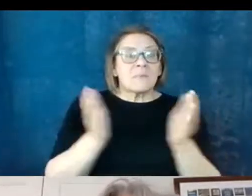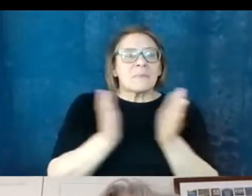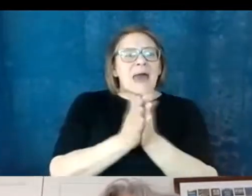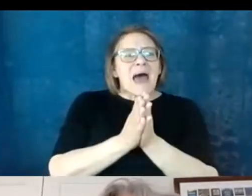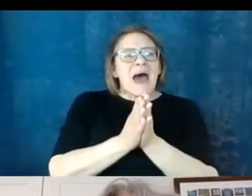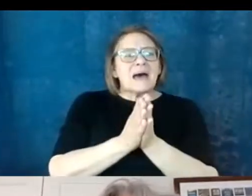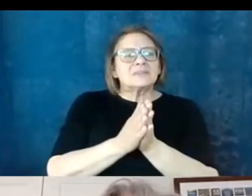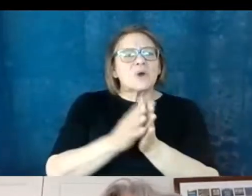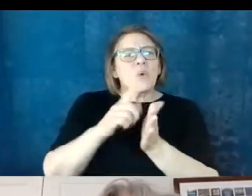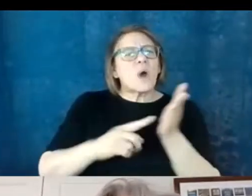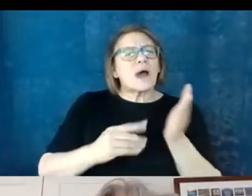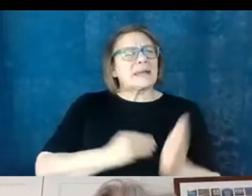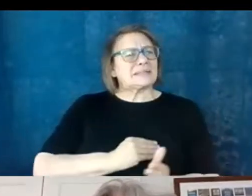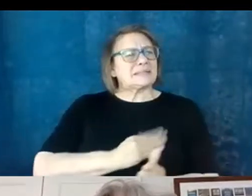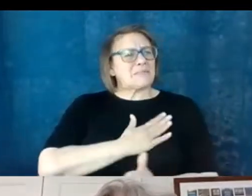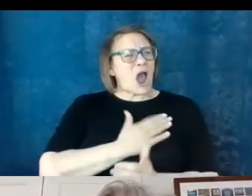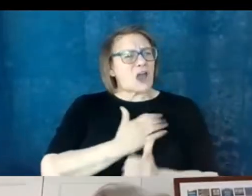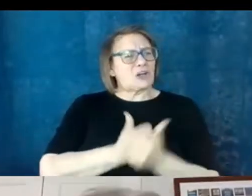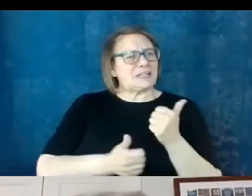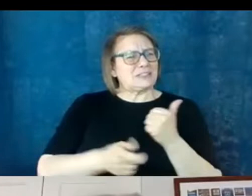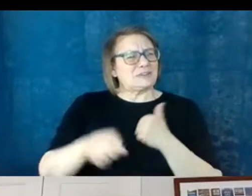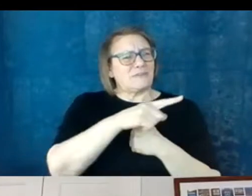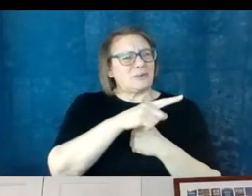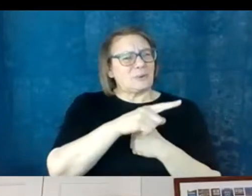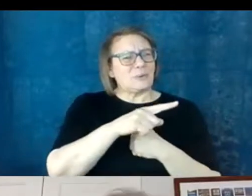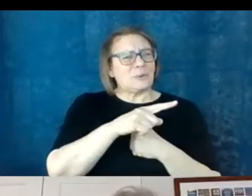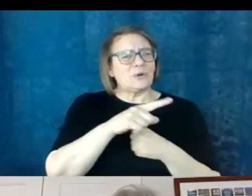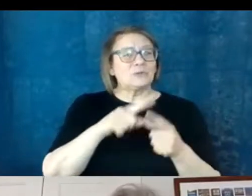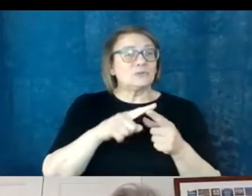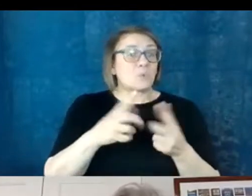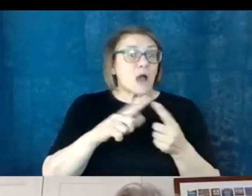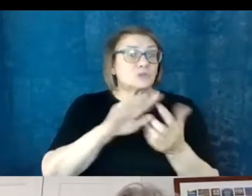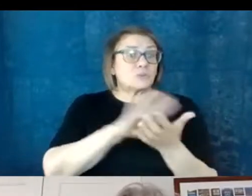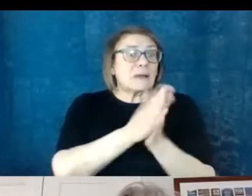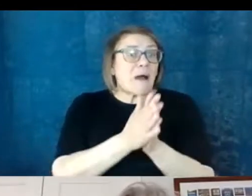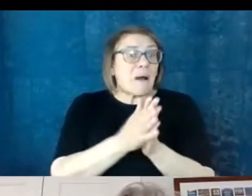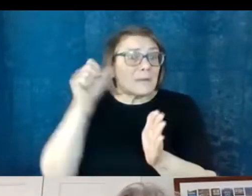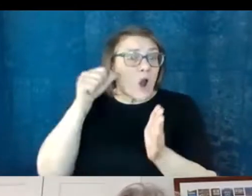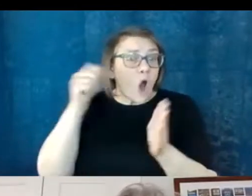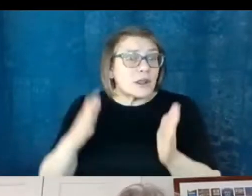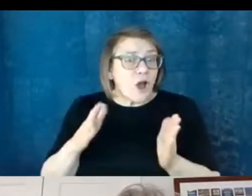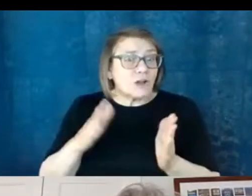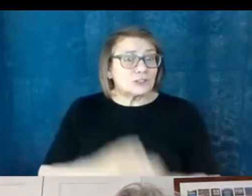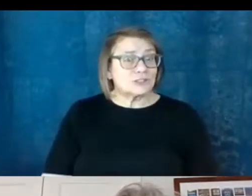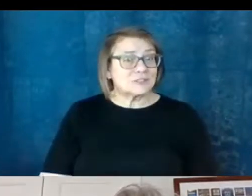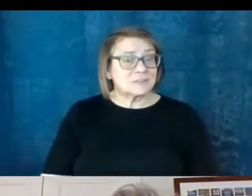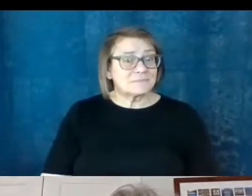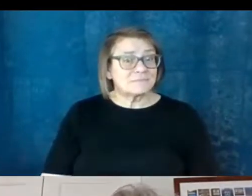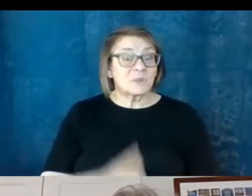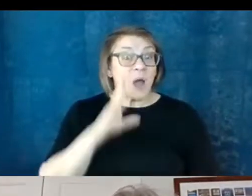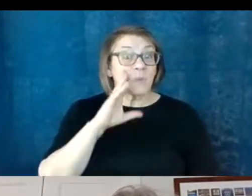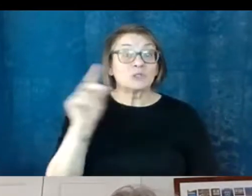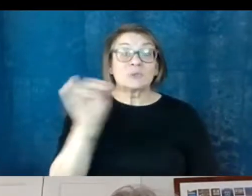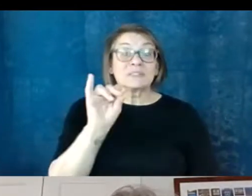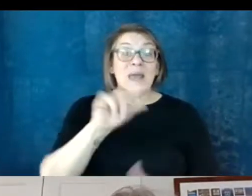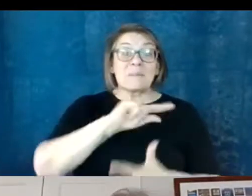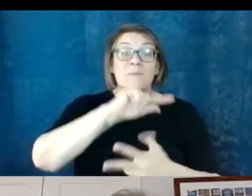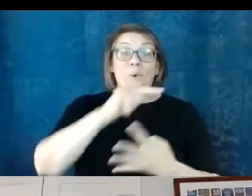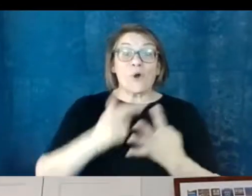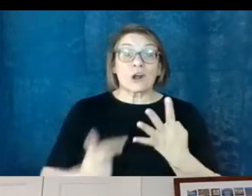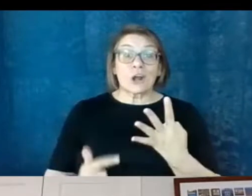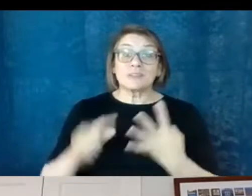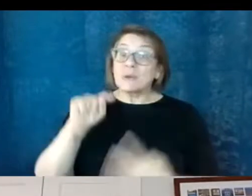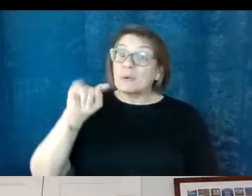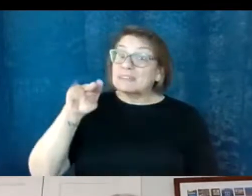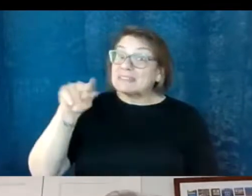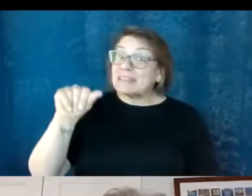ask what inspired each of you to work in the audiology field. So, and we'll do the same order. So Tina,